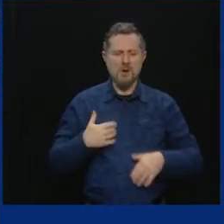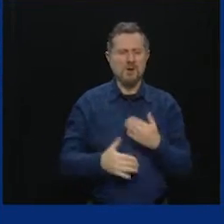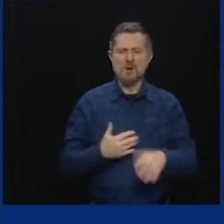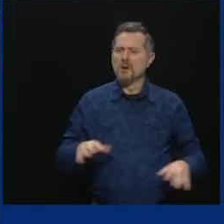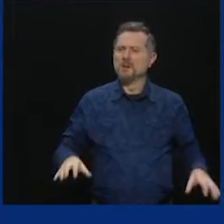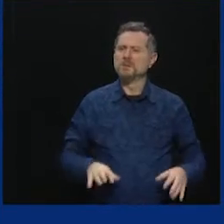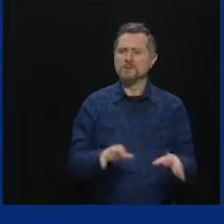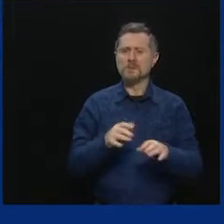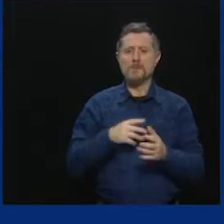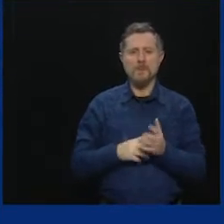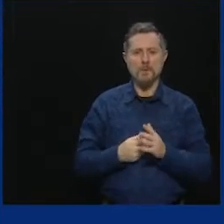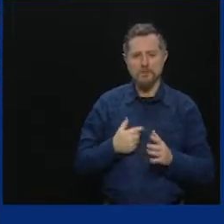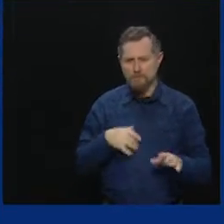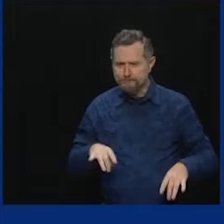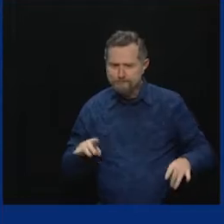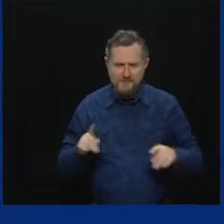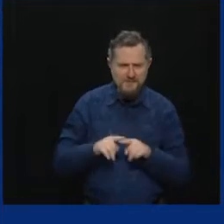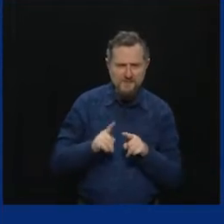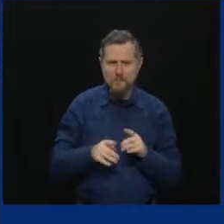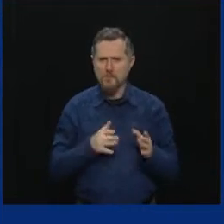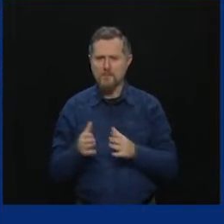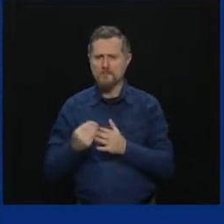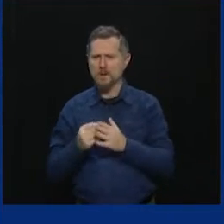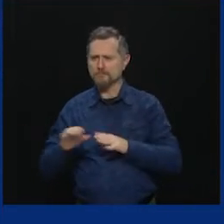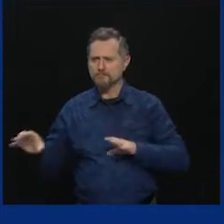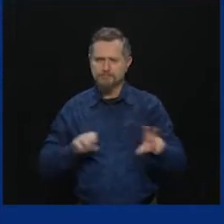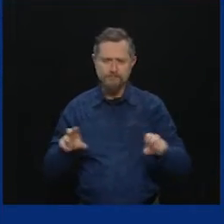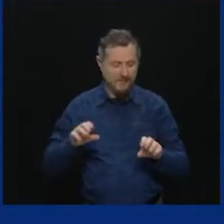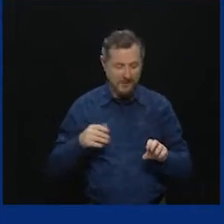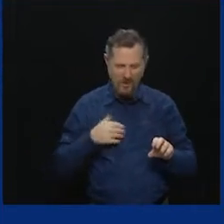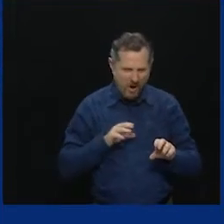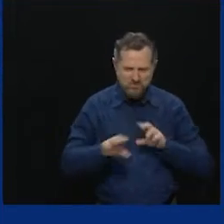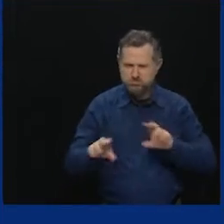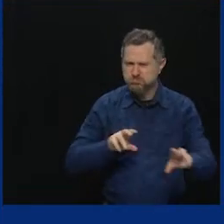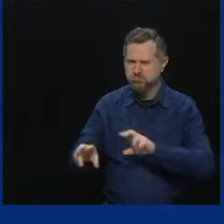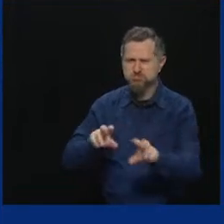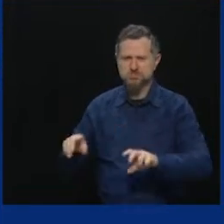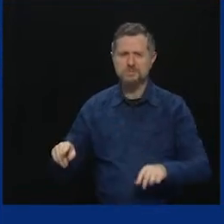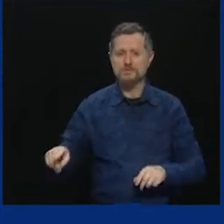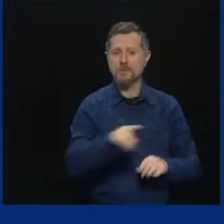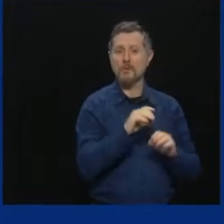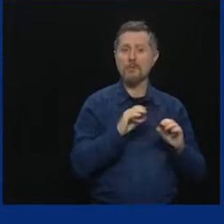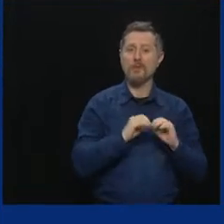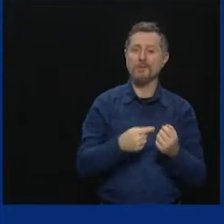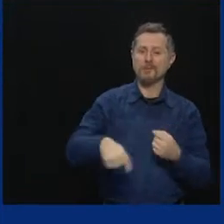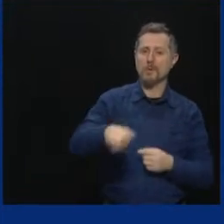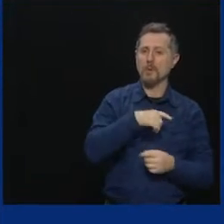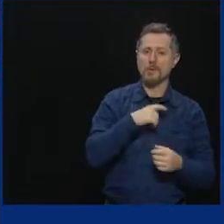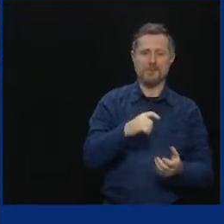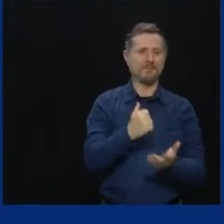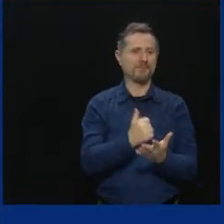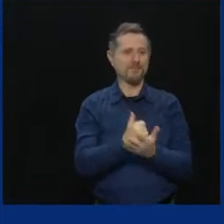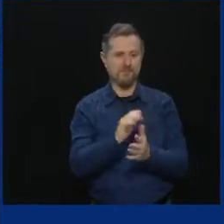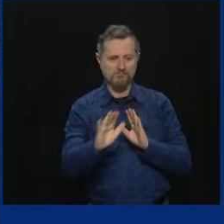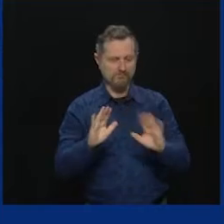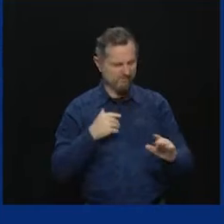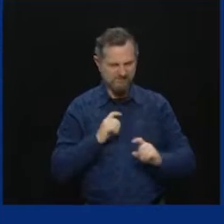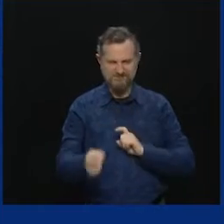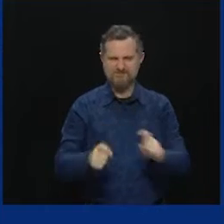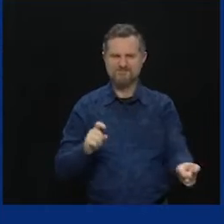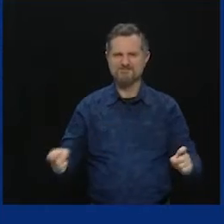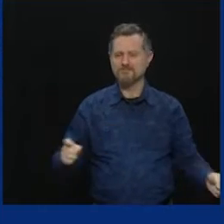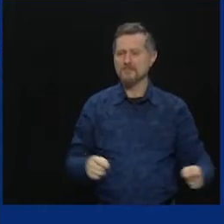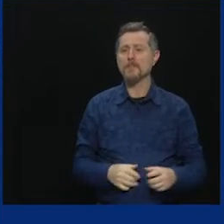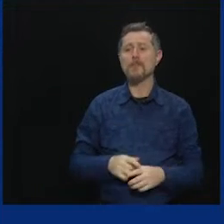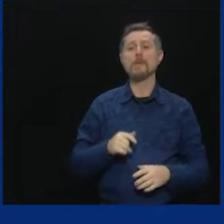more ways to get more money into communities and into the organizations that are really making a difference. So I want to thank you for that. Also,